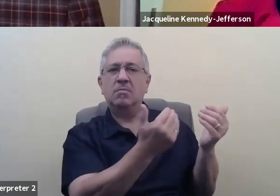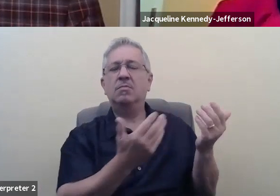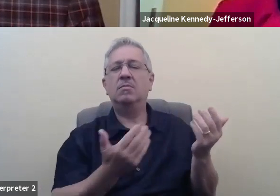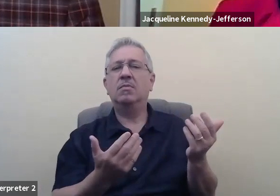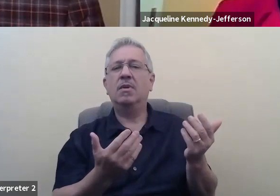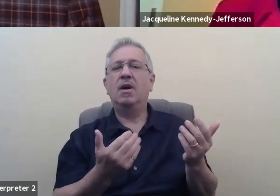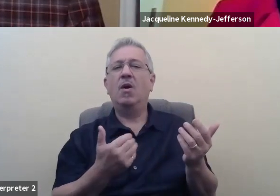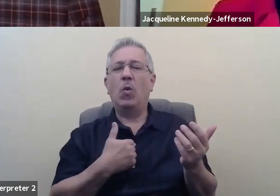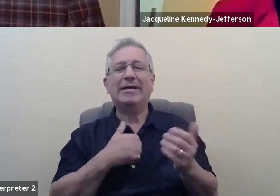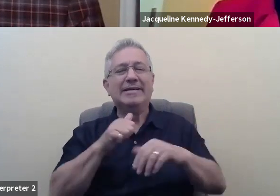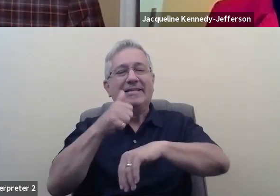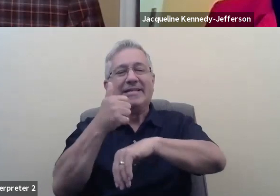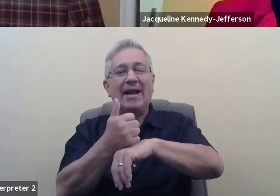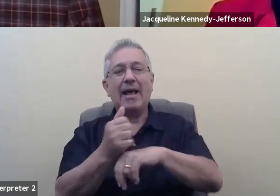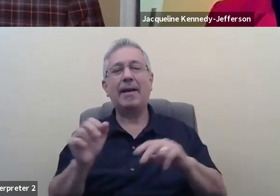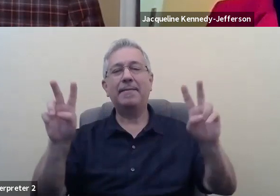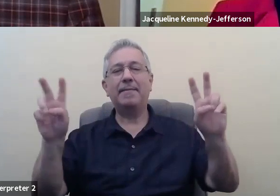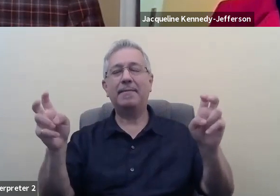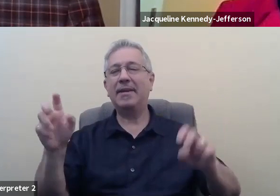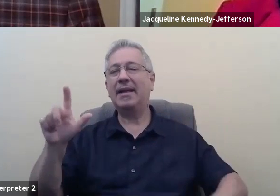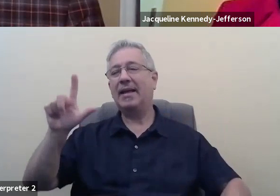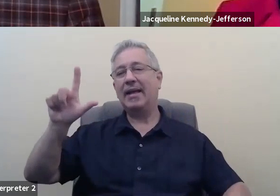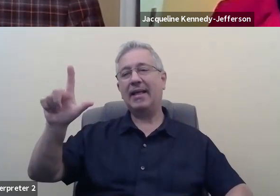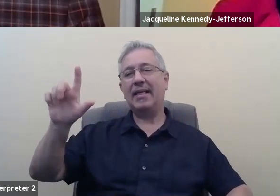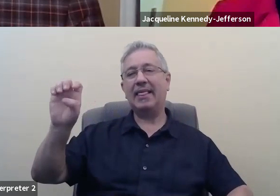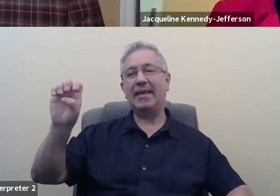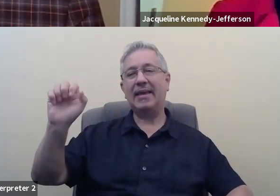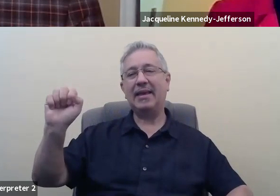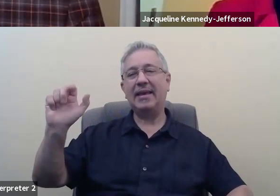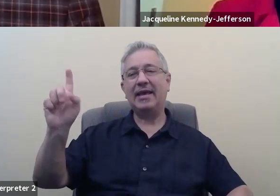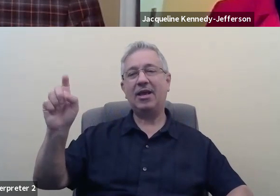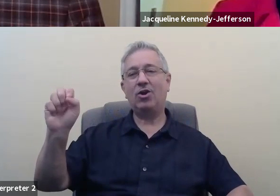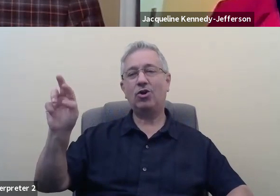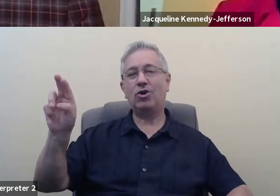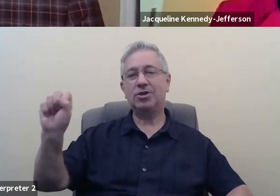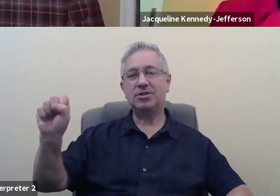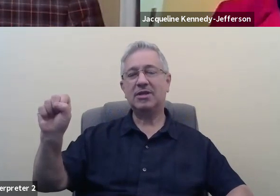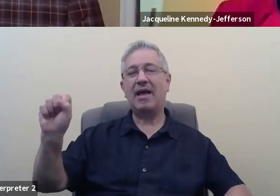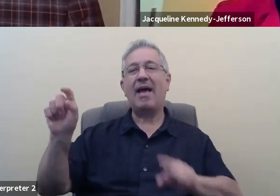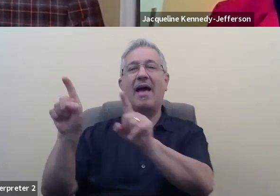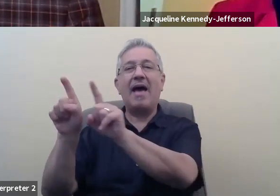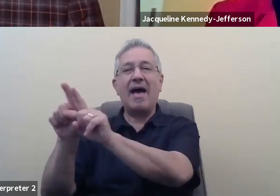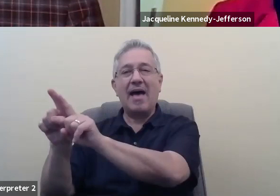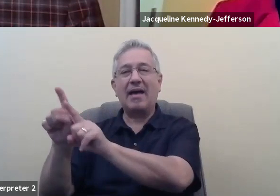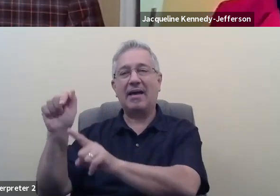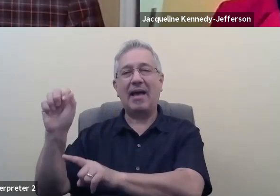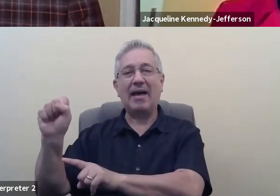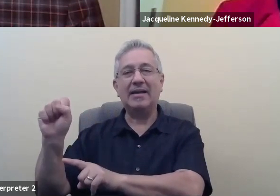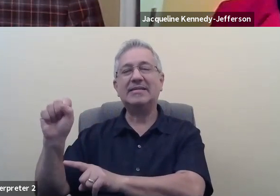a segment called Leaders as Healers. And so in this particular format, just back